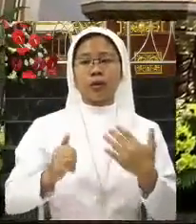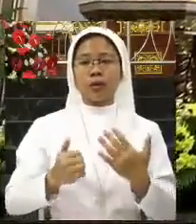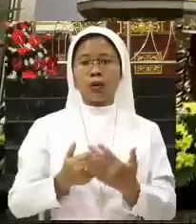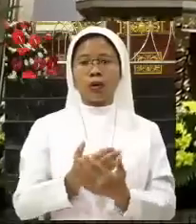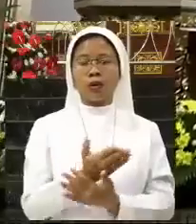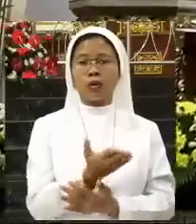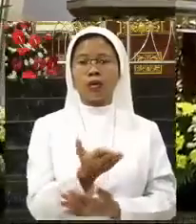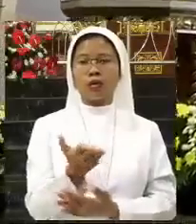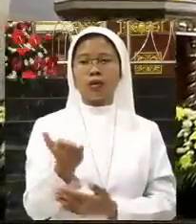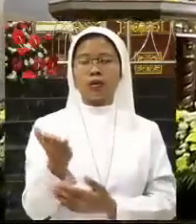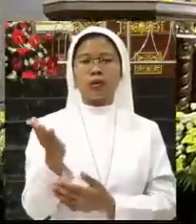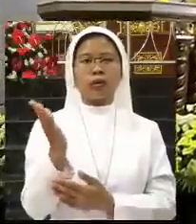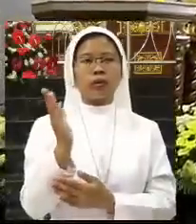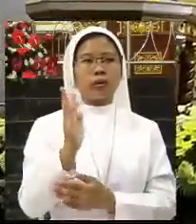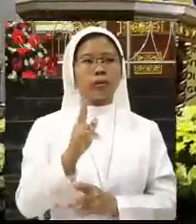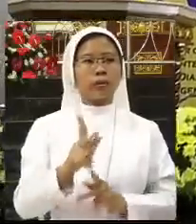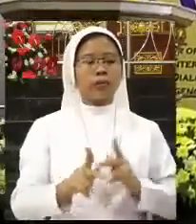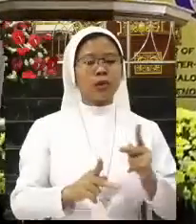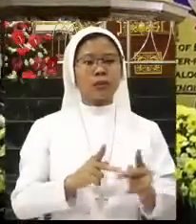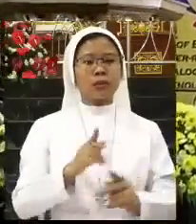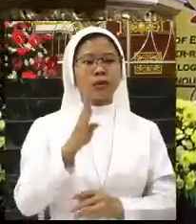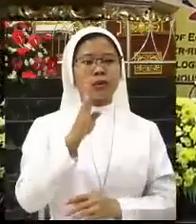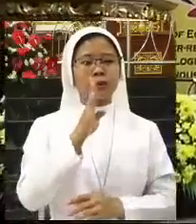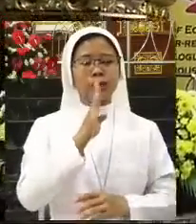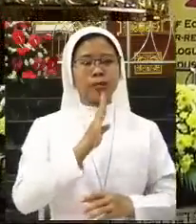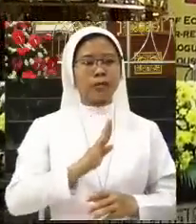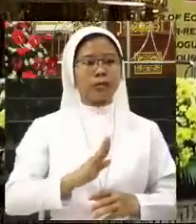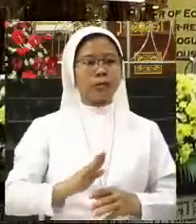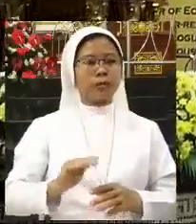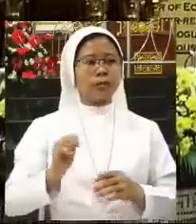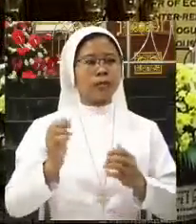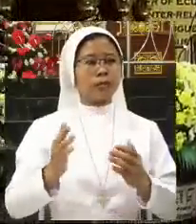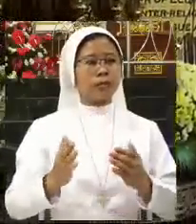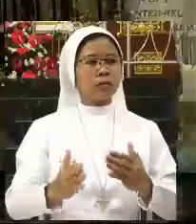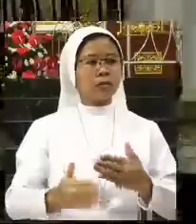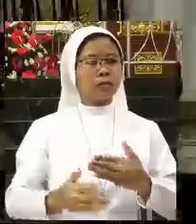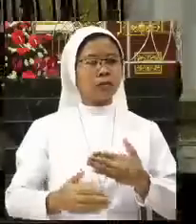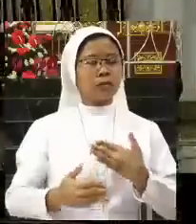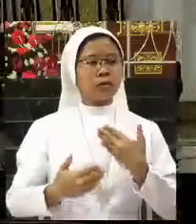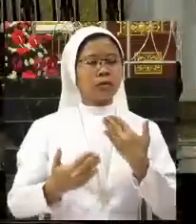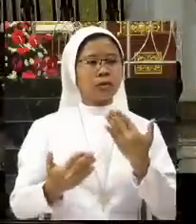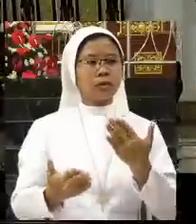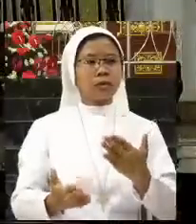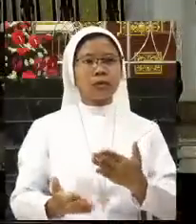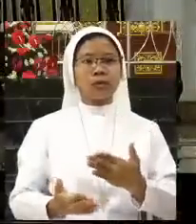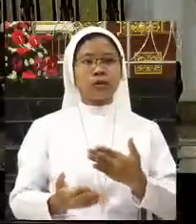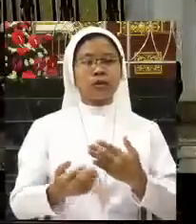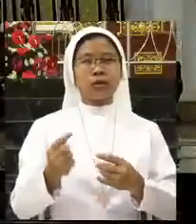Manto.